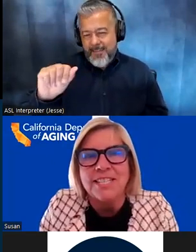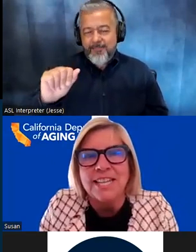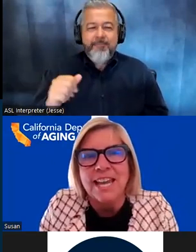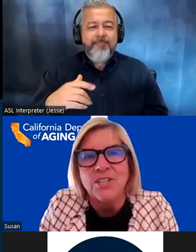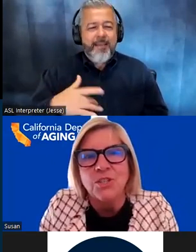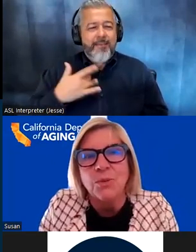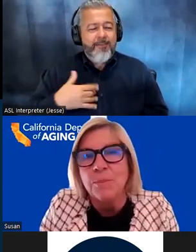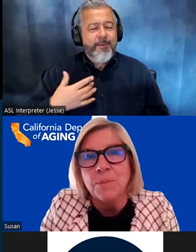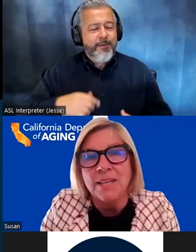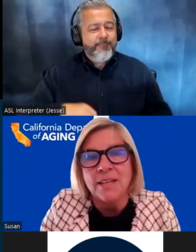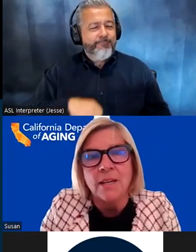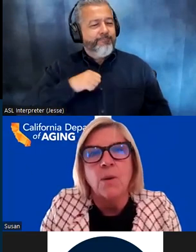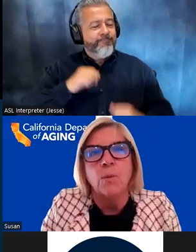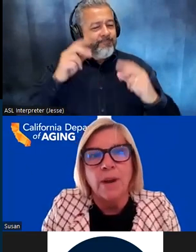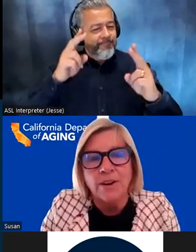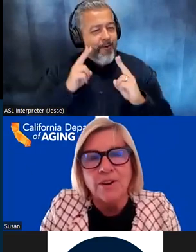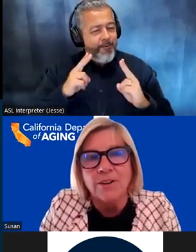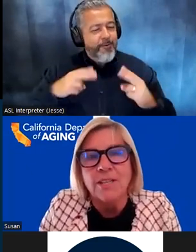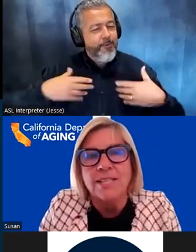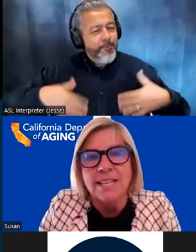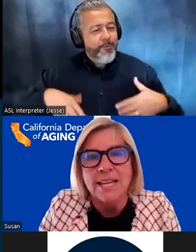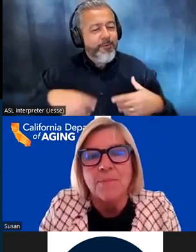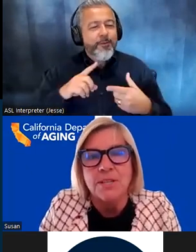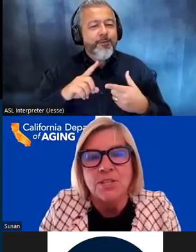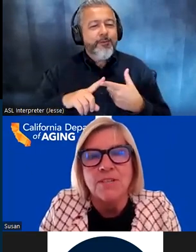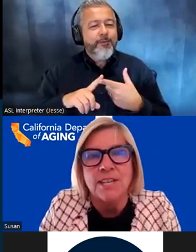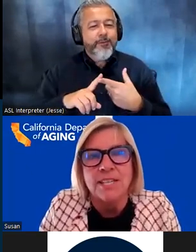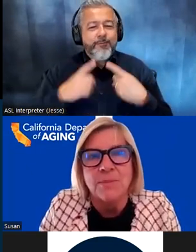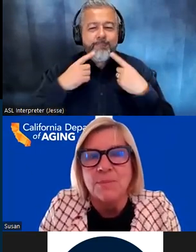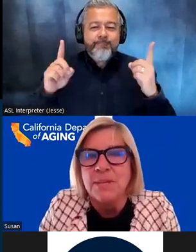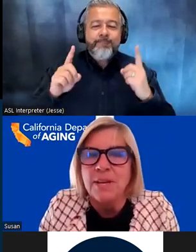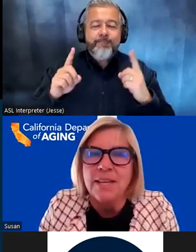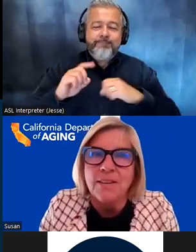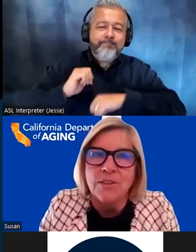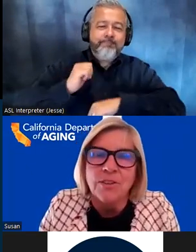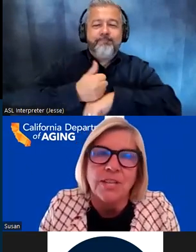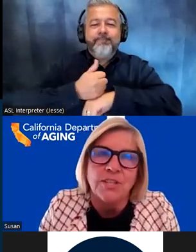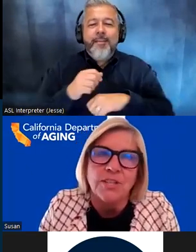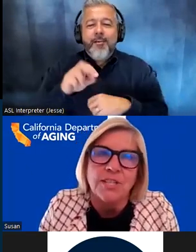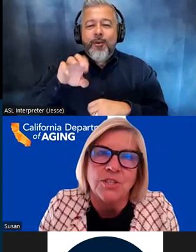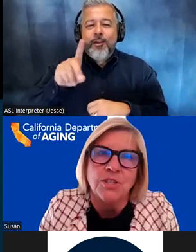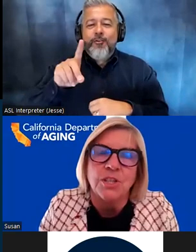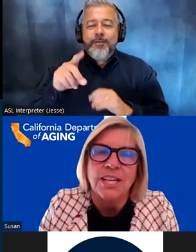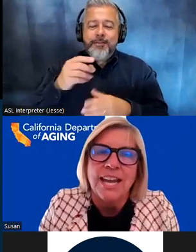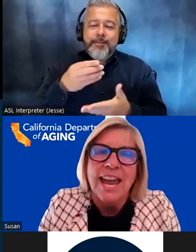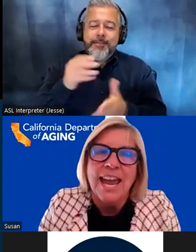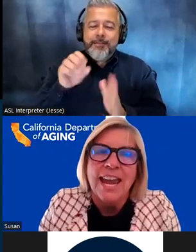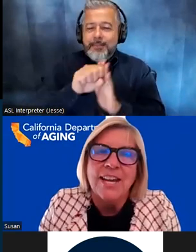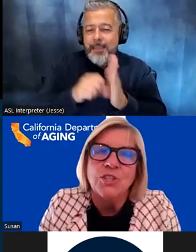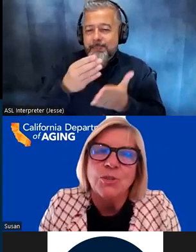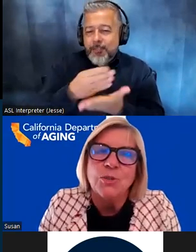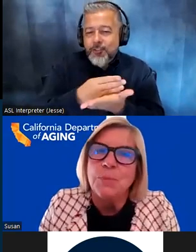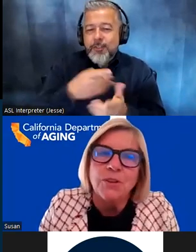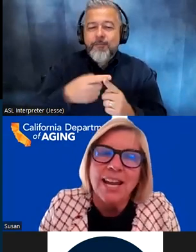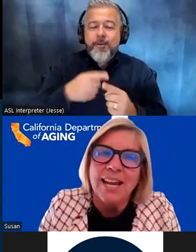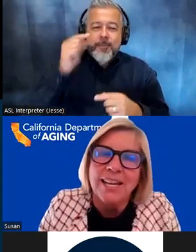at CDA to implement record state budget investments made by the governor and the legislature, and